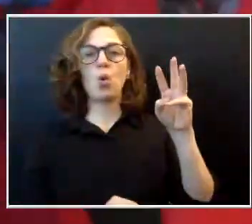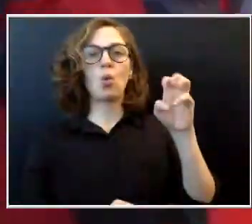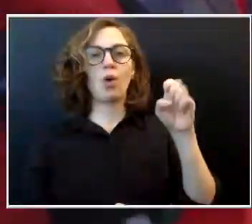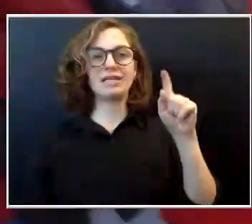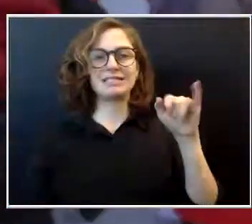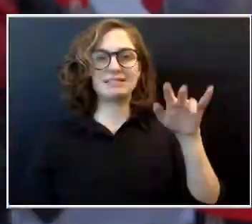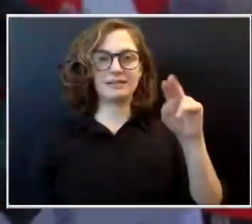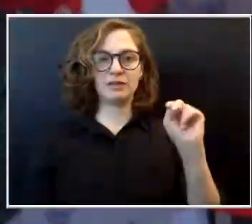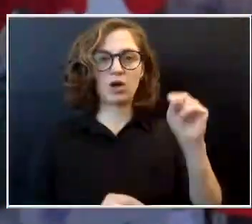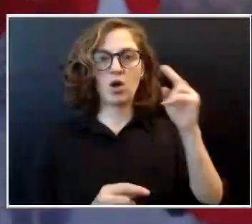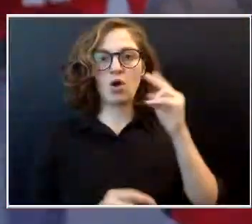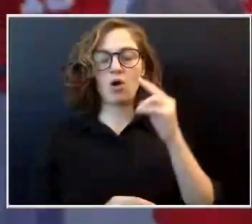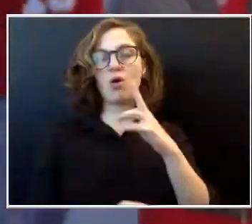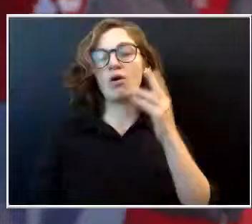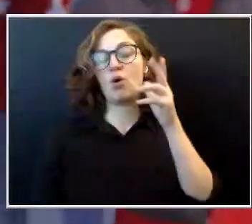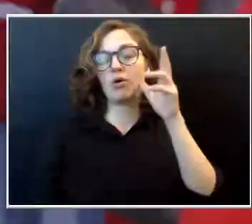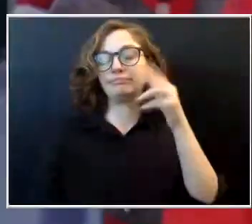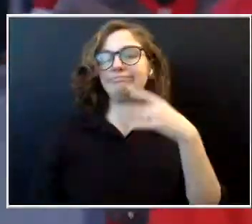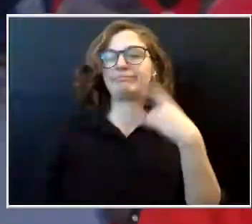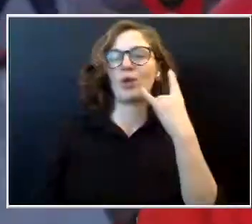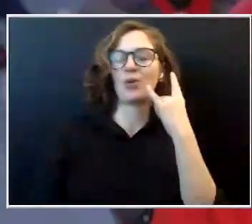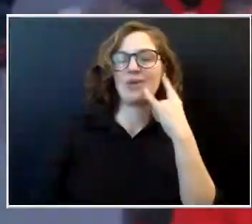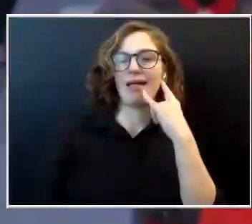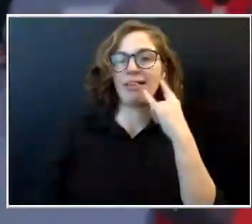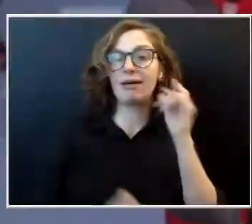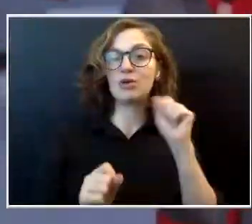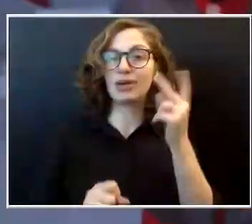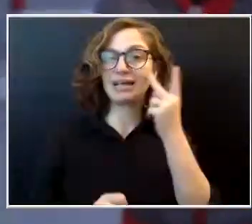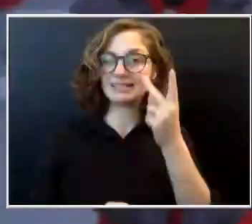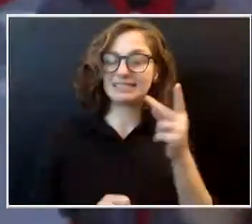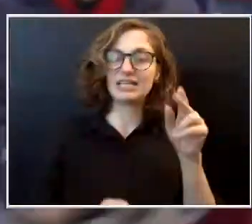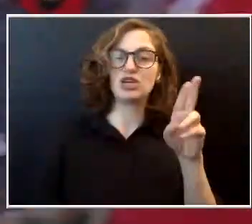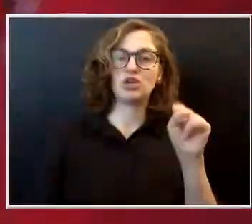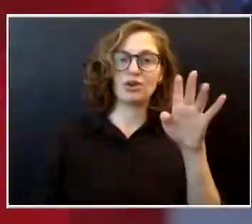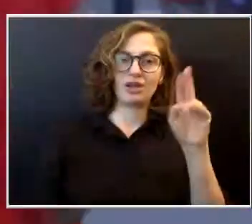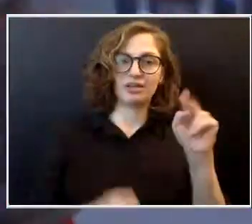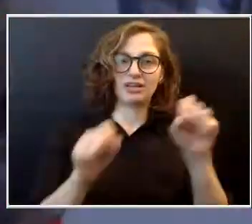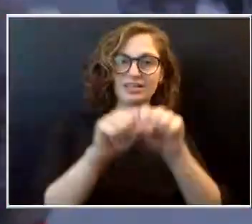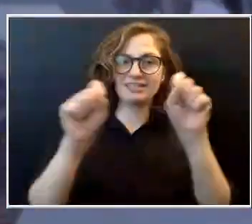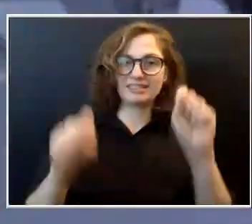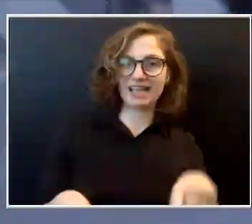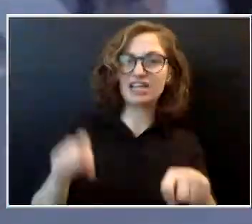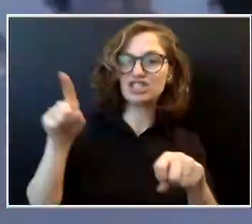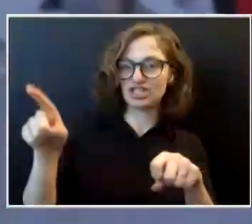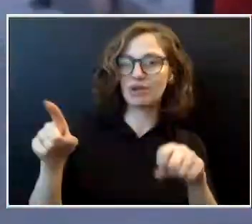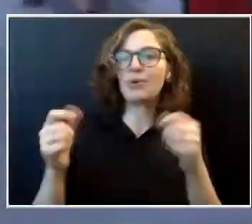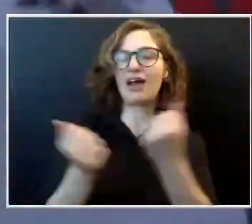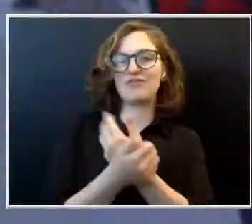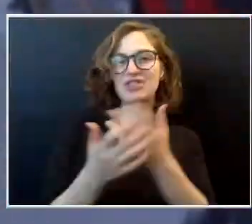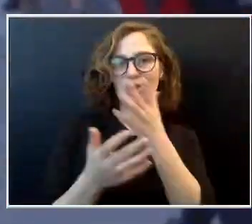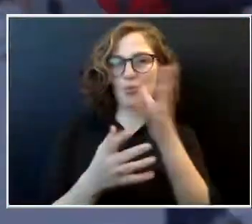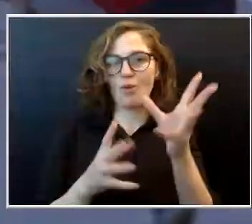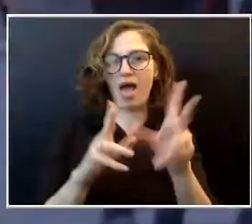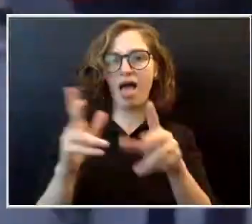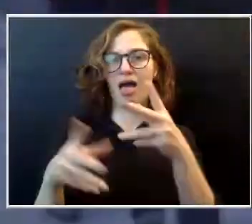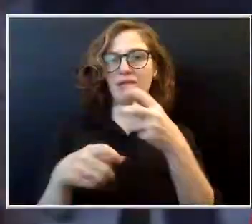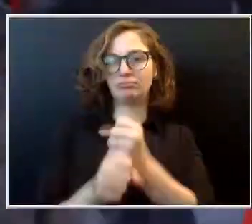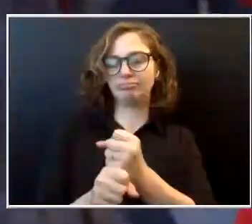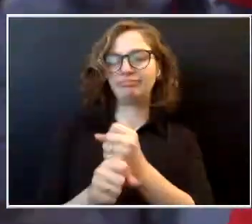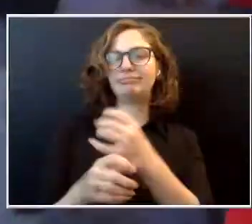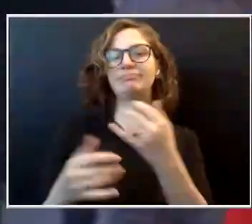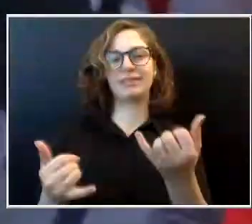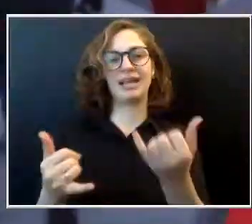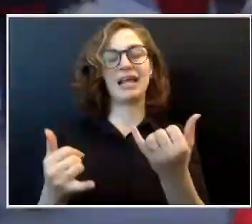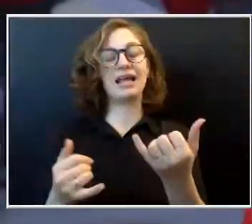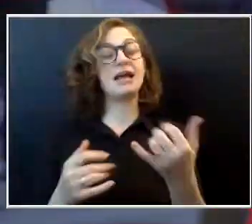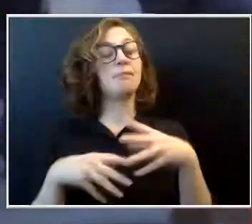where it all will wrap up today after the parade, which begins at 11 a.m. The parade starts at 6th and Grand downtown. It